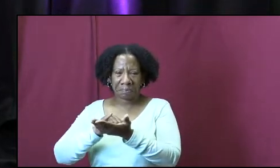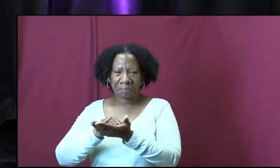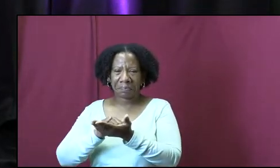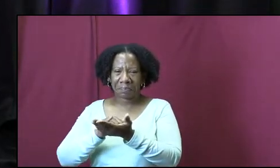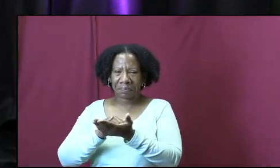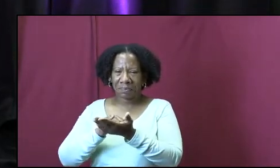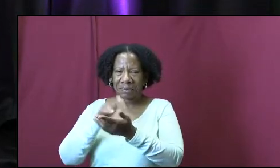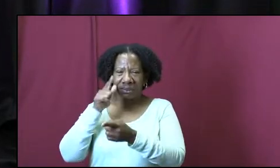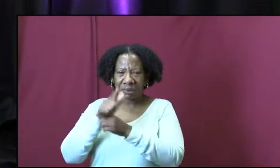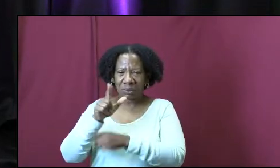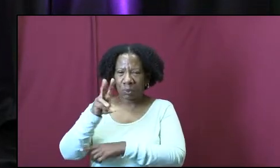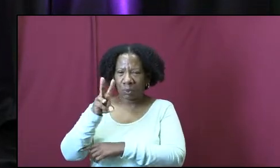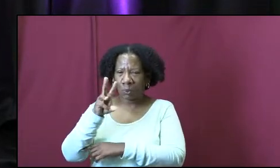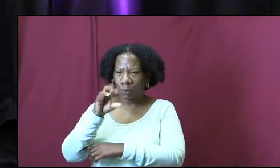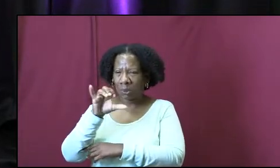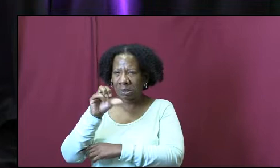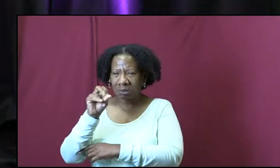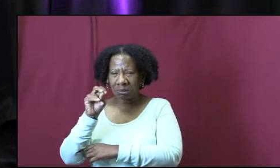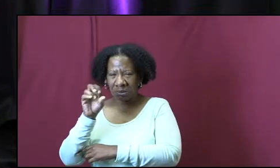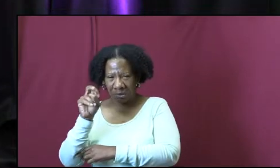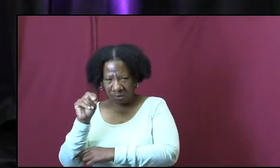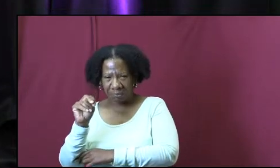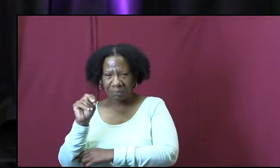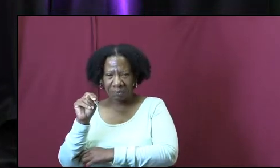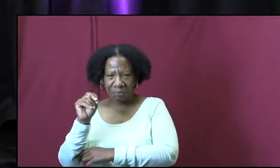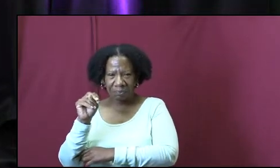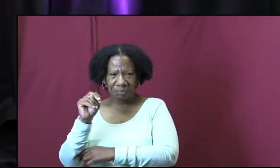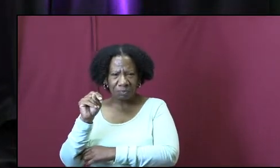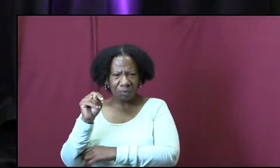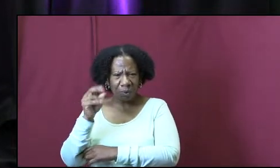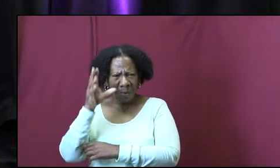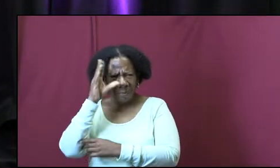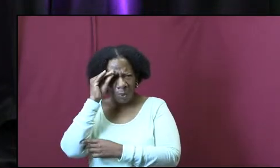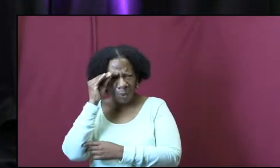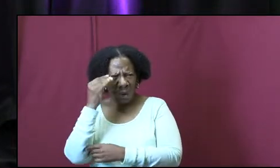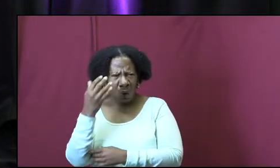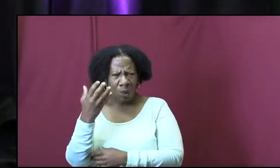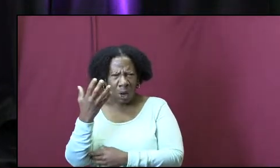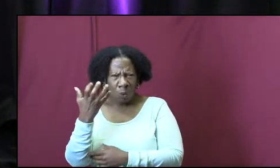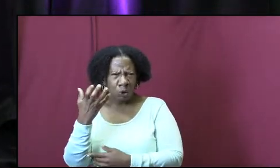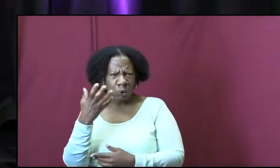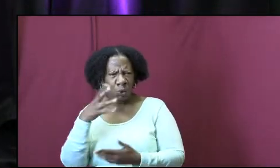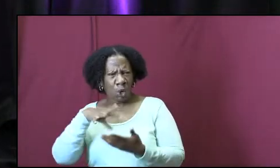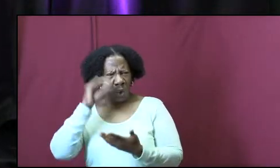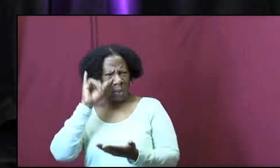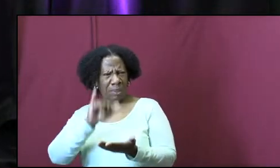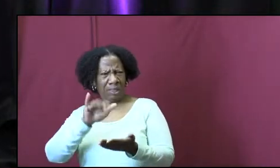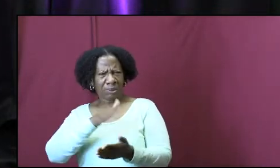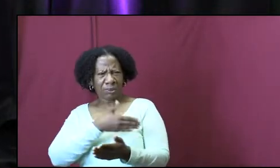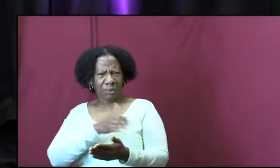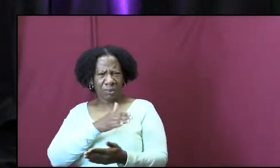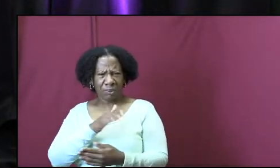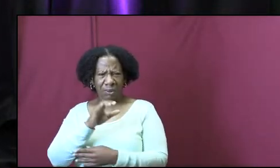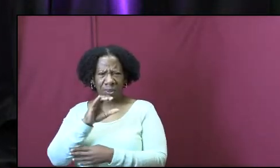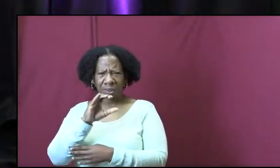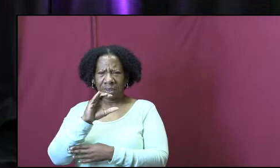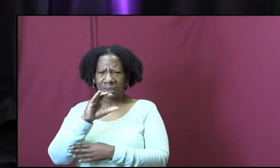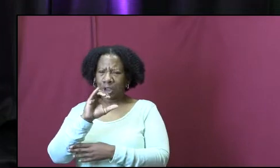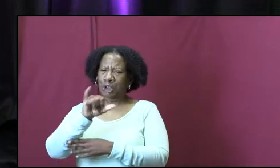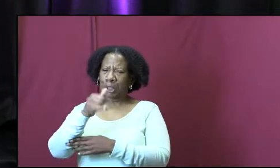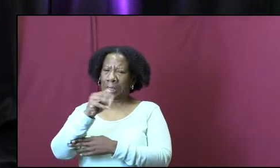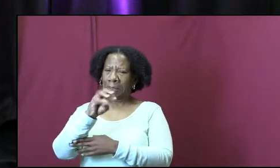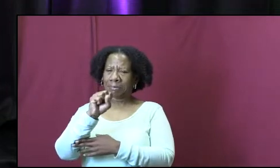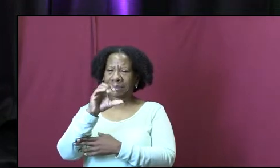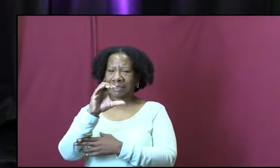said, boy, I want you to learn this song, James Cleveland song. I said, yes, ma'am, because we